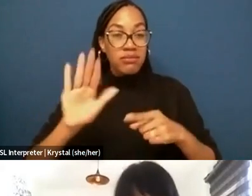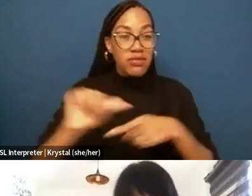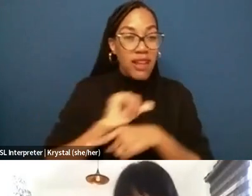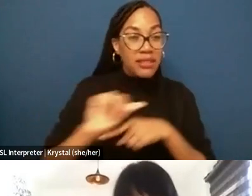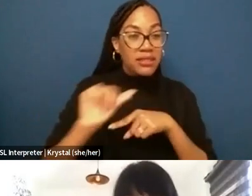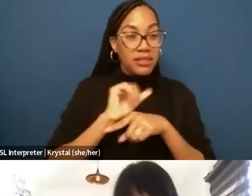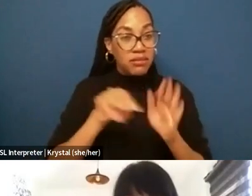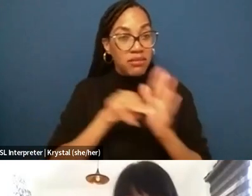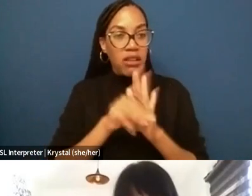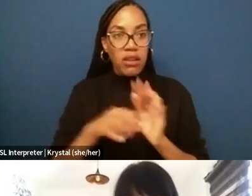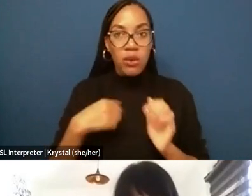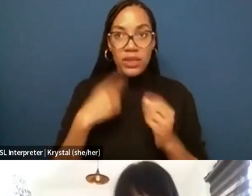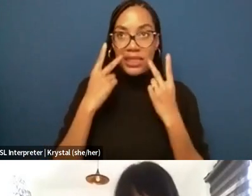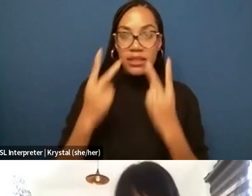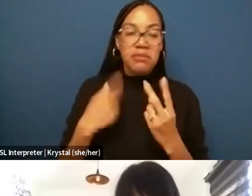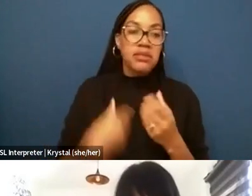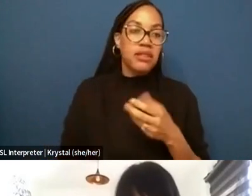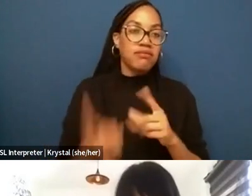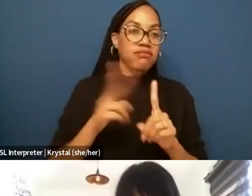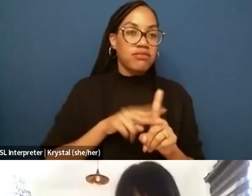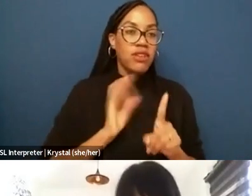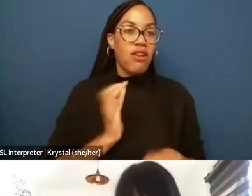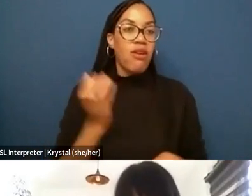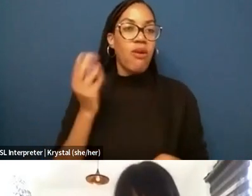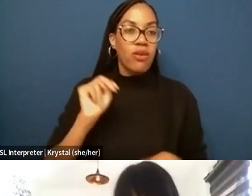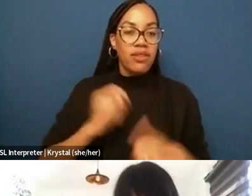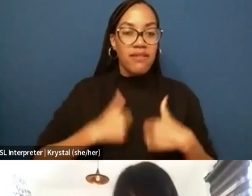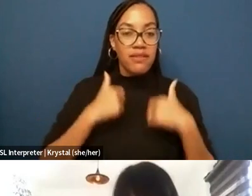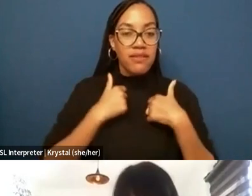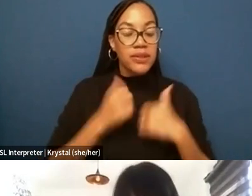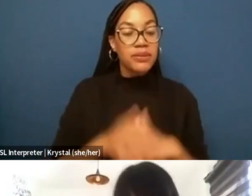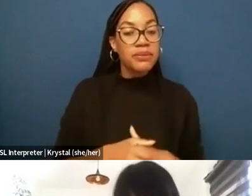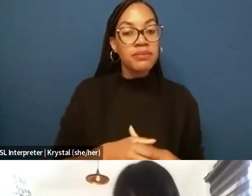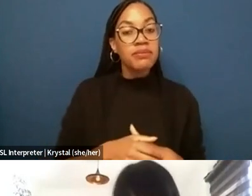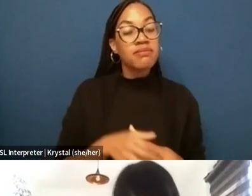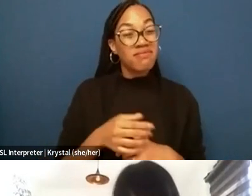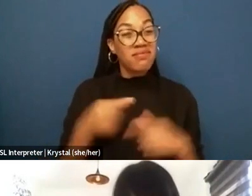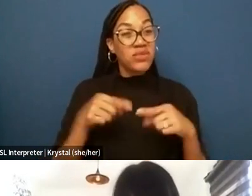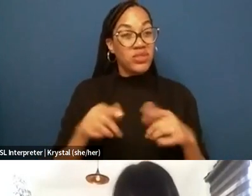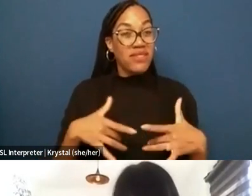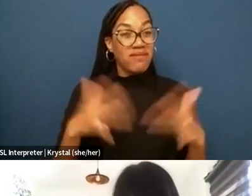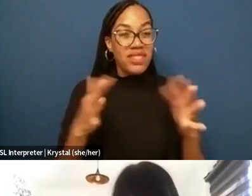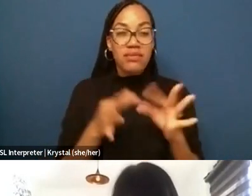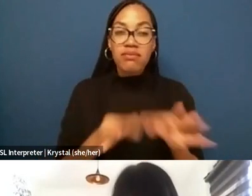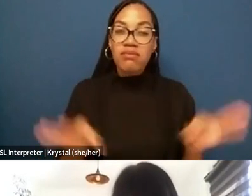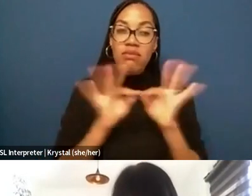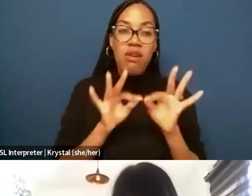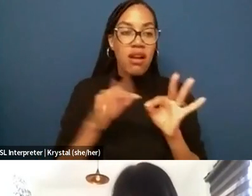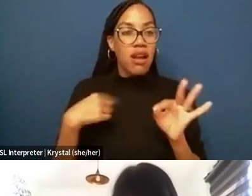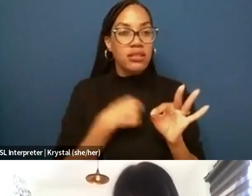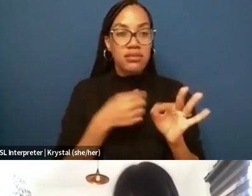lives. And so it's really important for us to name that there are so many people who have done this